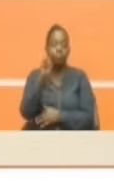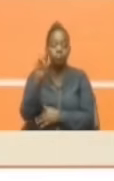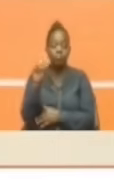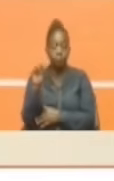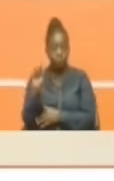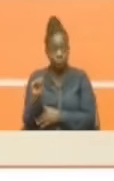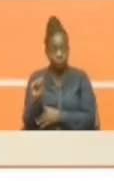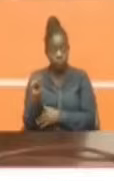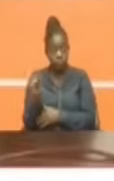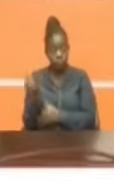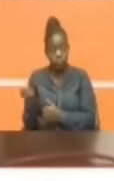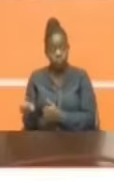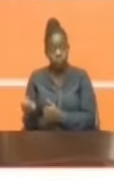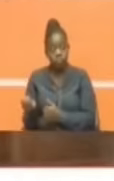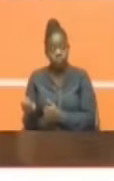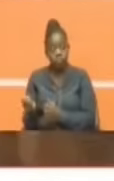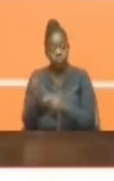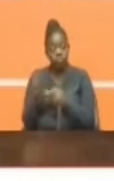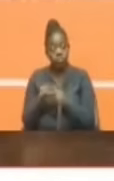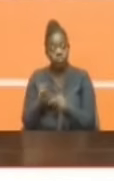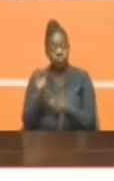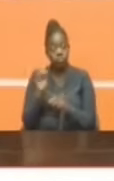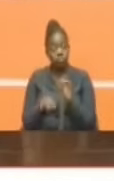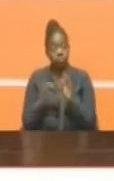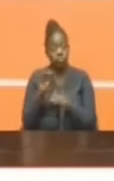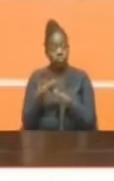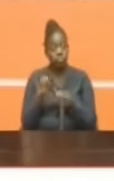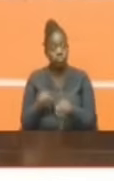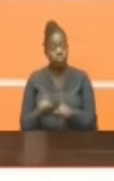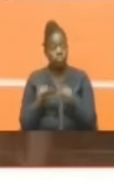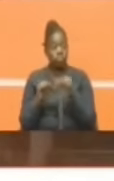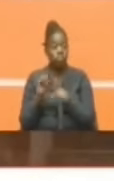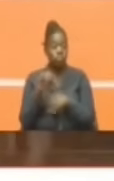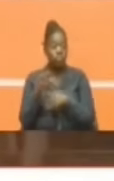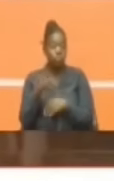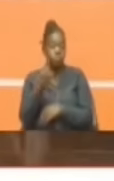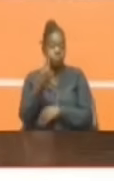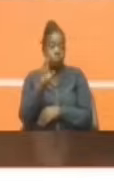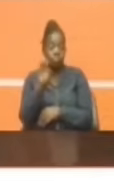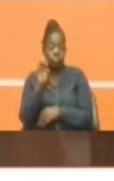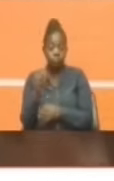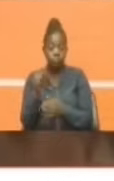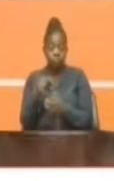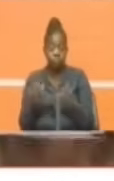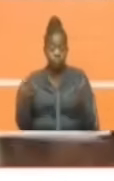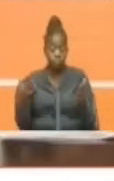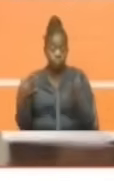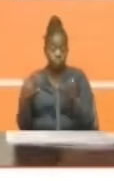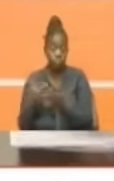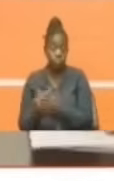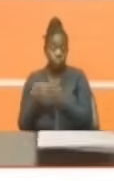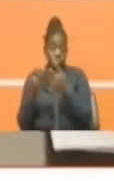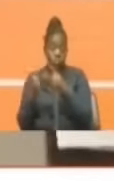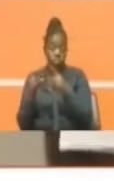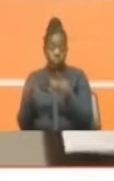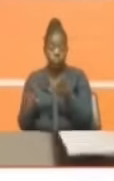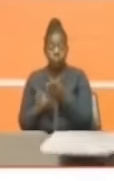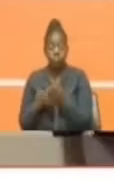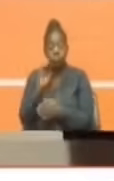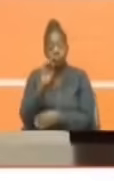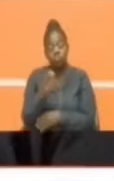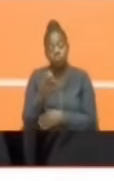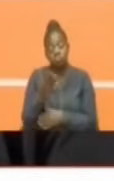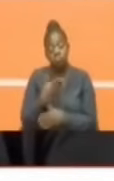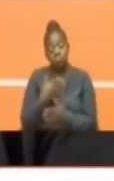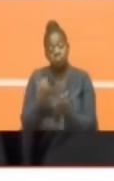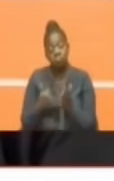Association mukwanna muli batuzza ku kitebe kyabirigugu ssente bwabwe Ndewo Kayemba agambye nti bo batandika dda okwesa enkola ya IFRIS nga